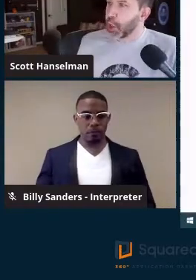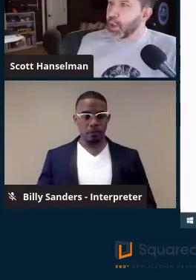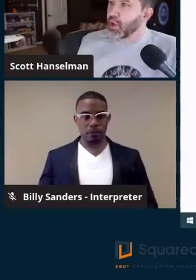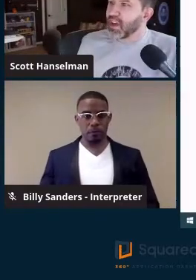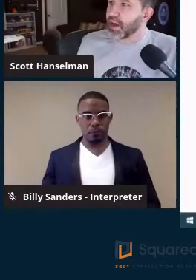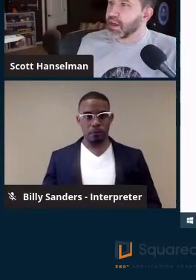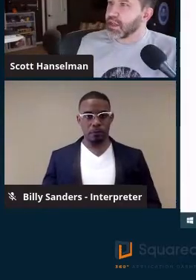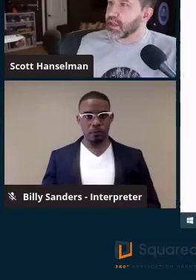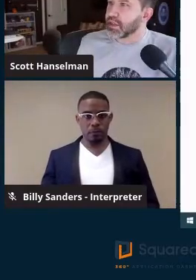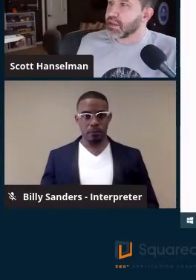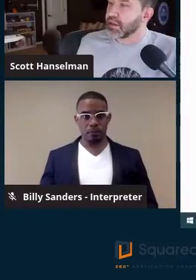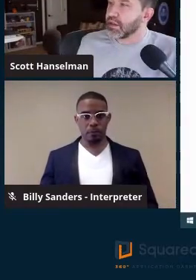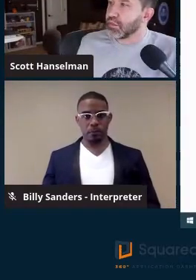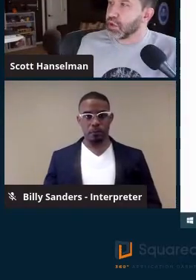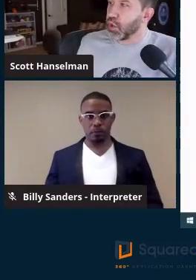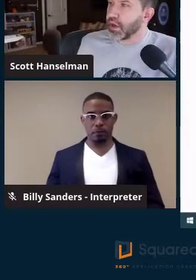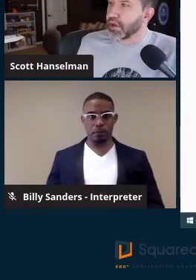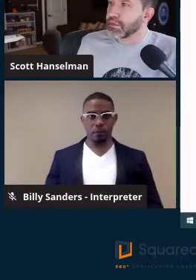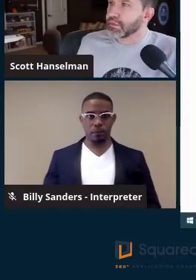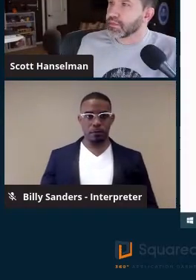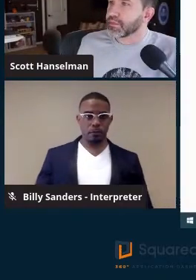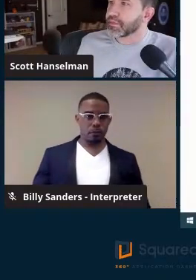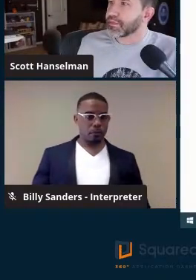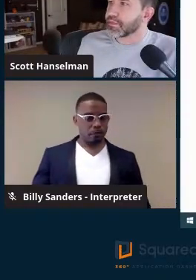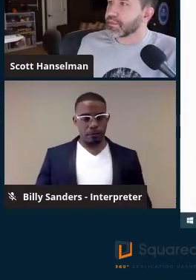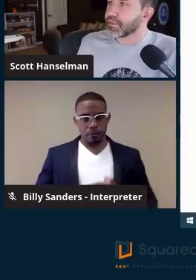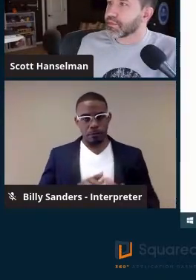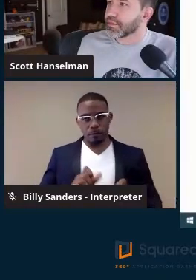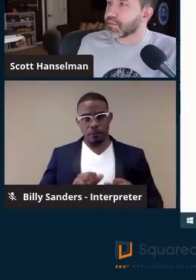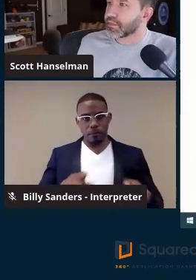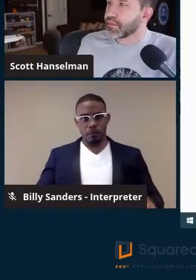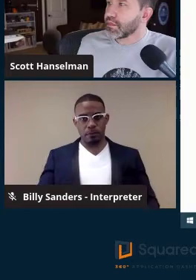and show you where that is deploying.